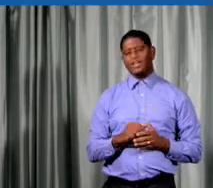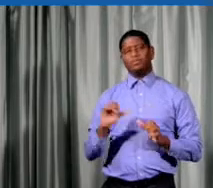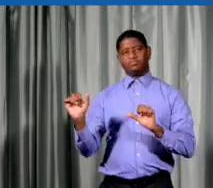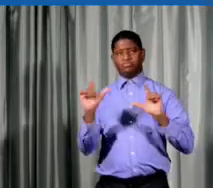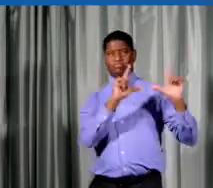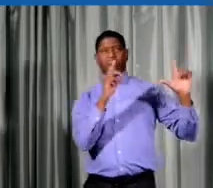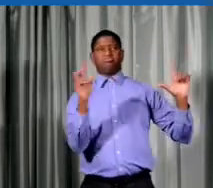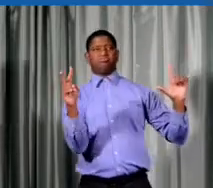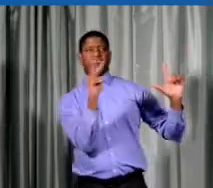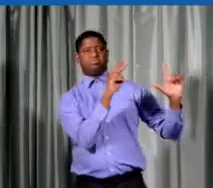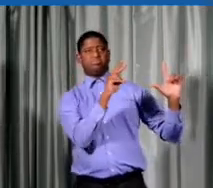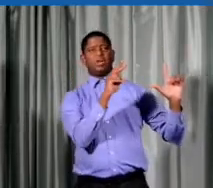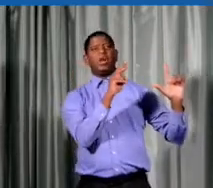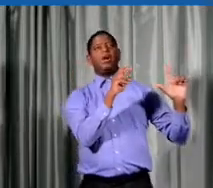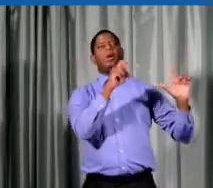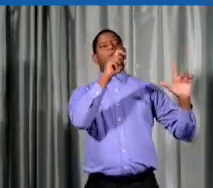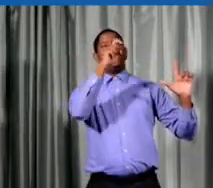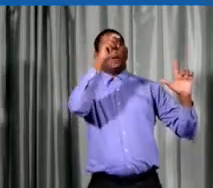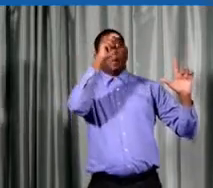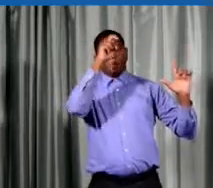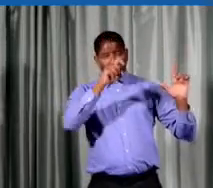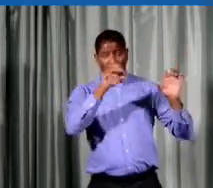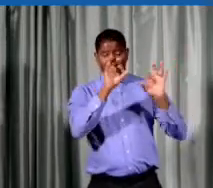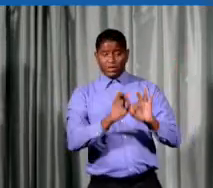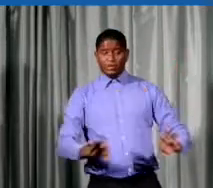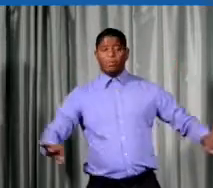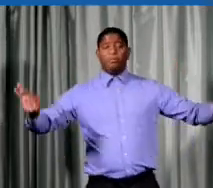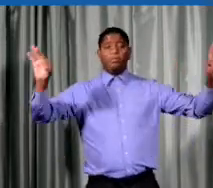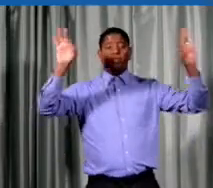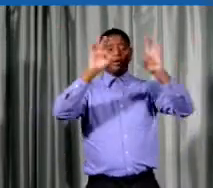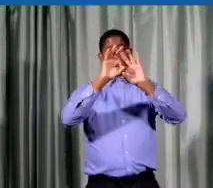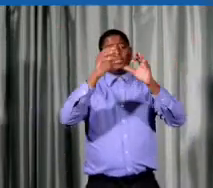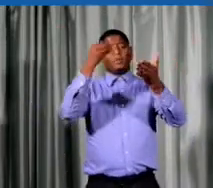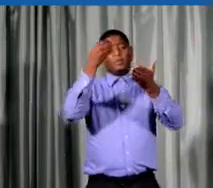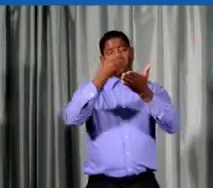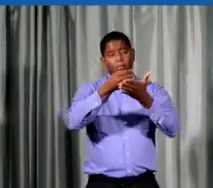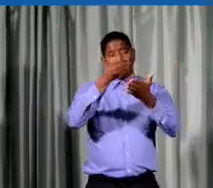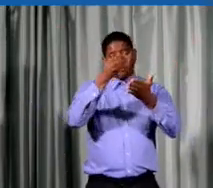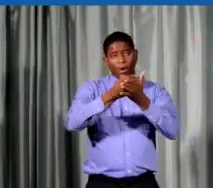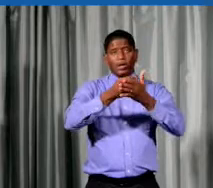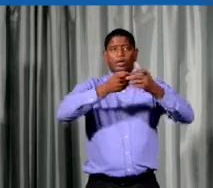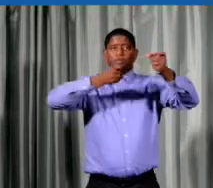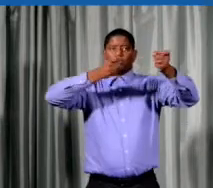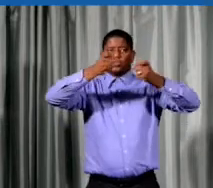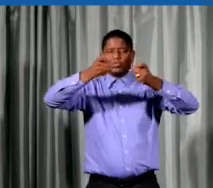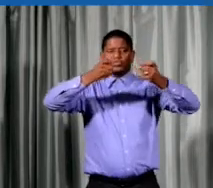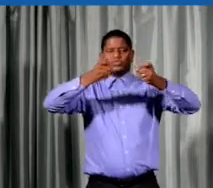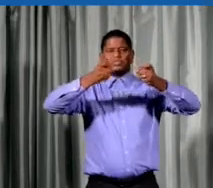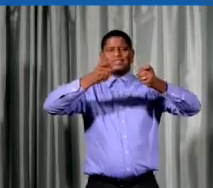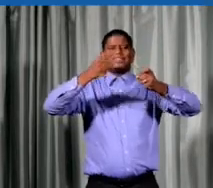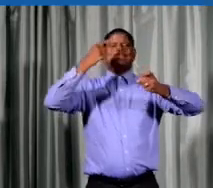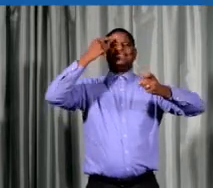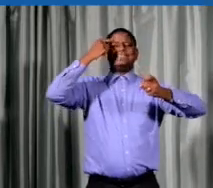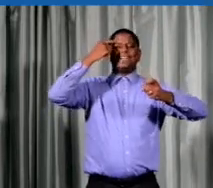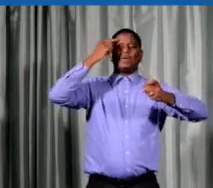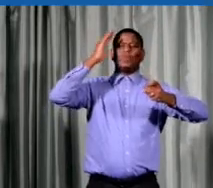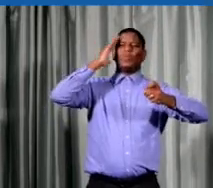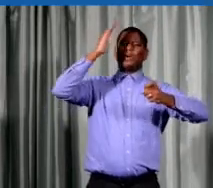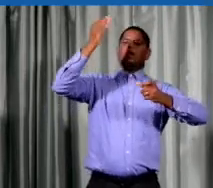management, going back to the slide, very important. We have the cash flow statement, your